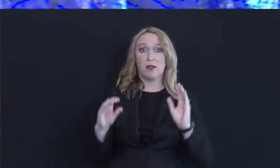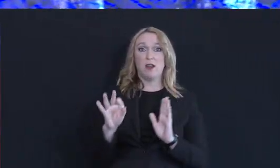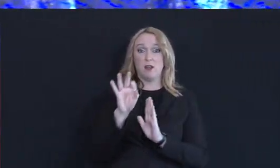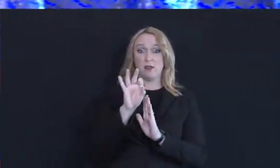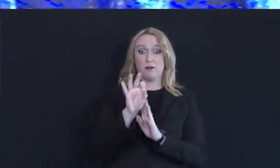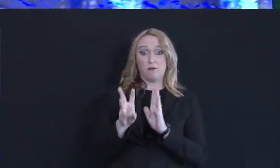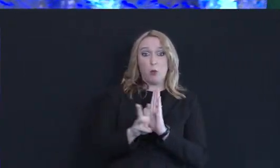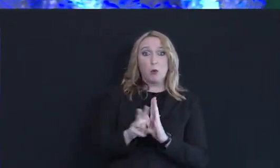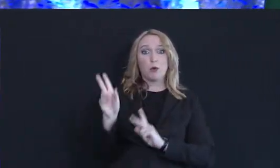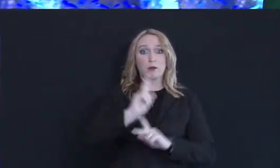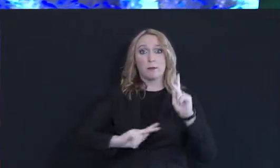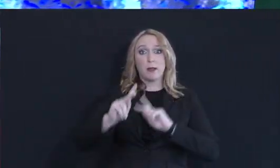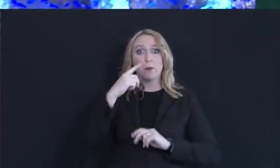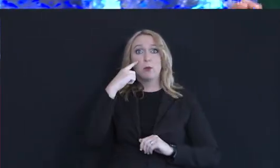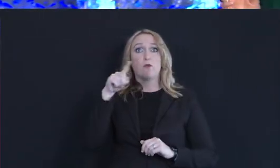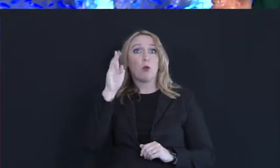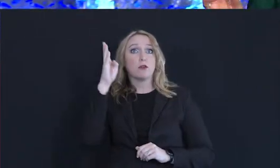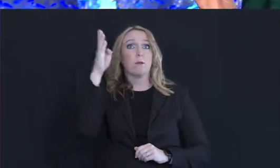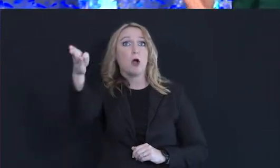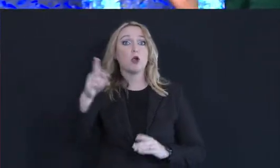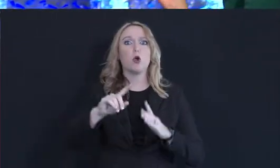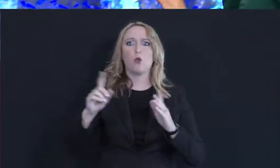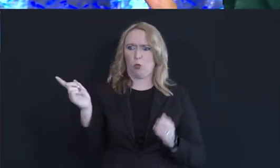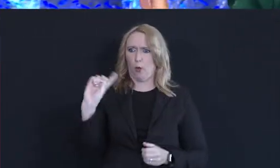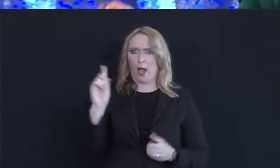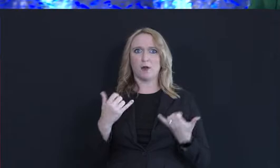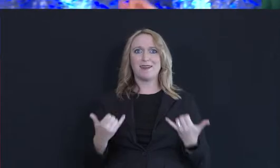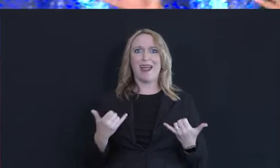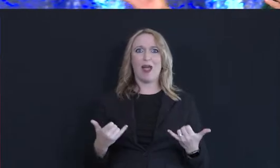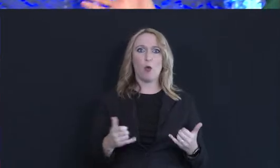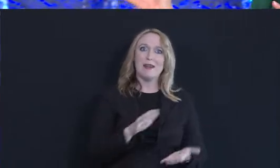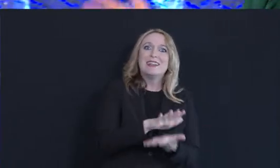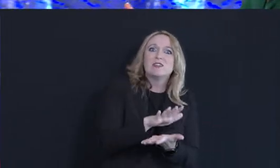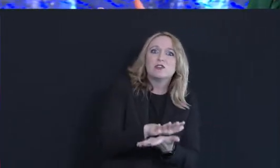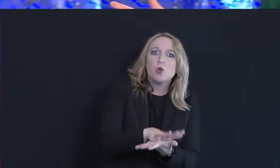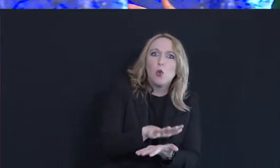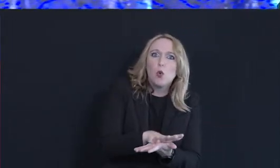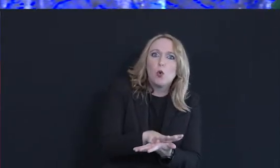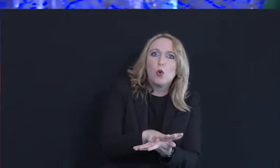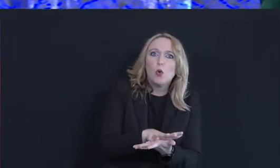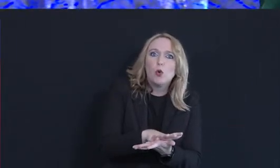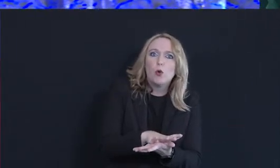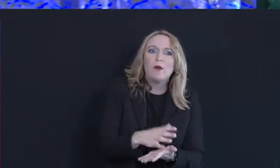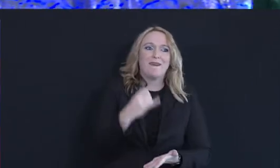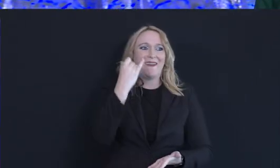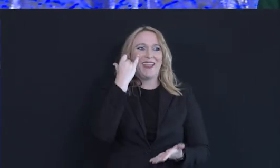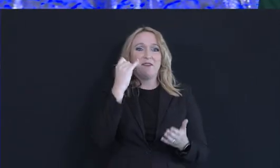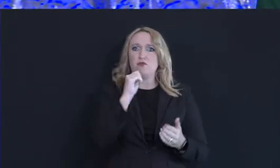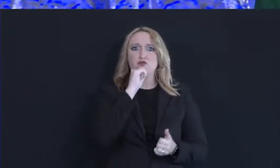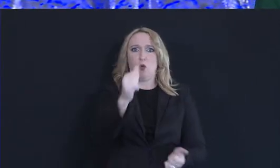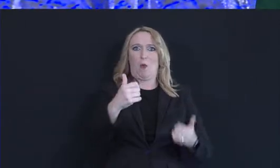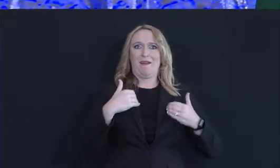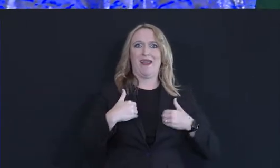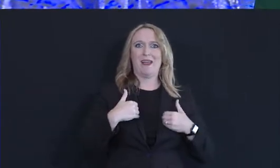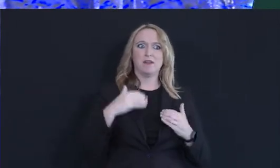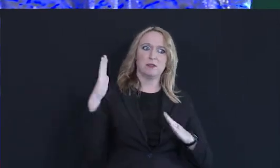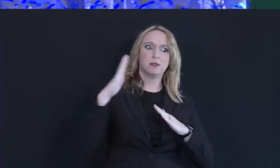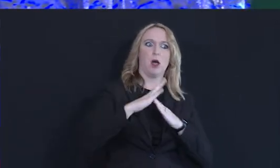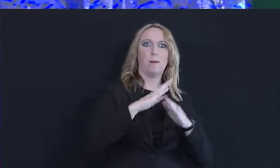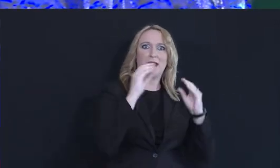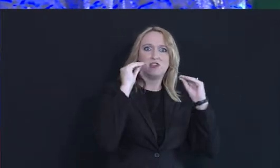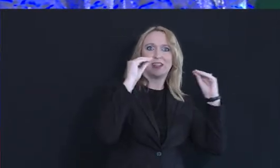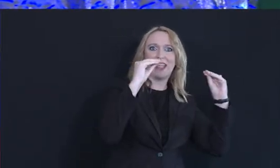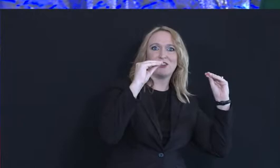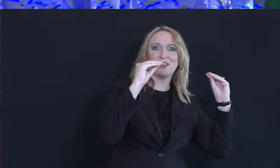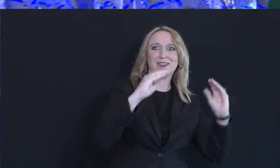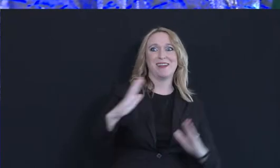classrooms of today and without being world-class education you can't have a world-class City and frankly